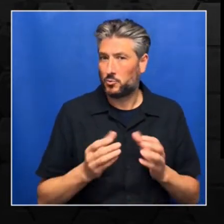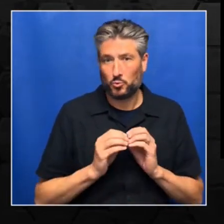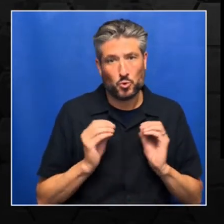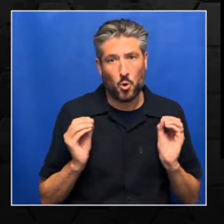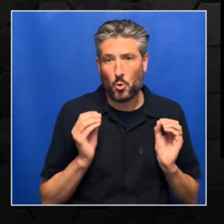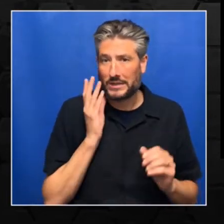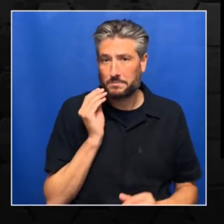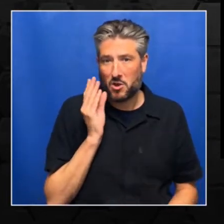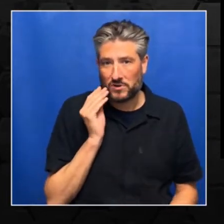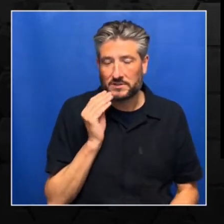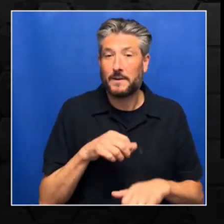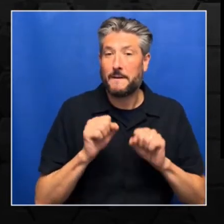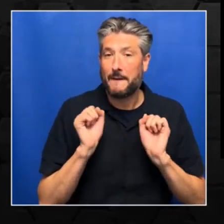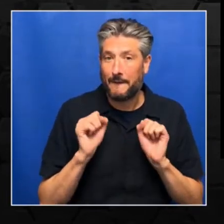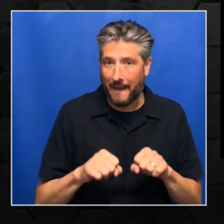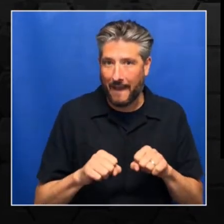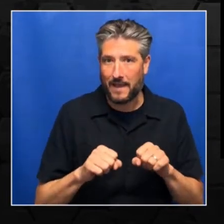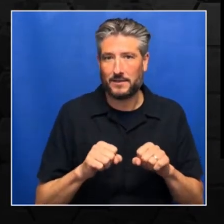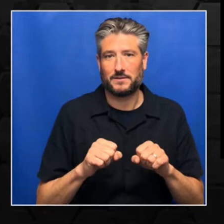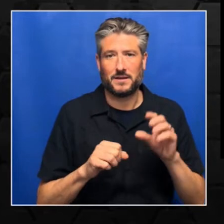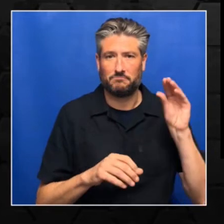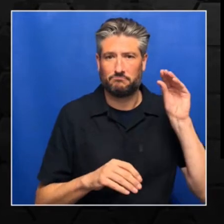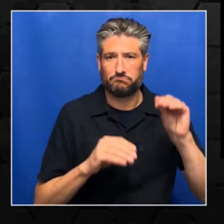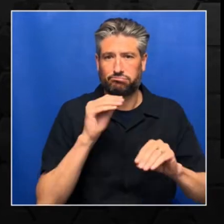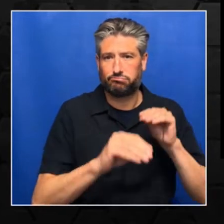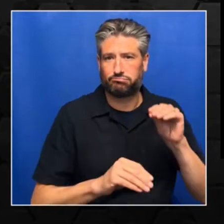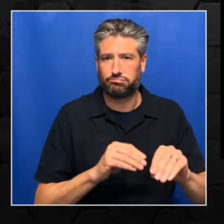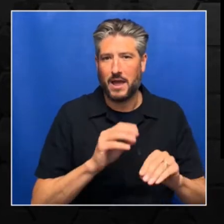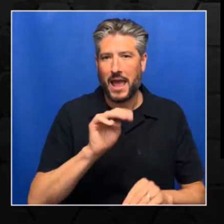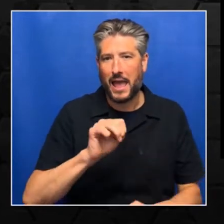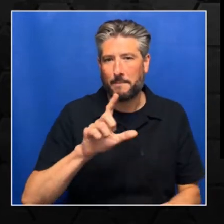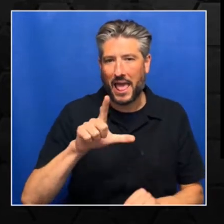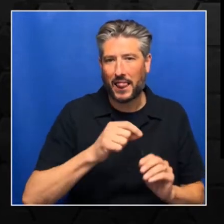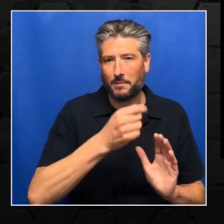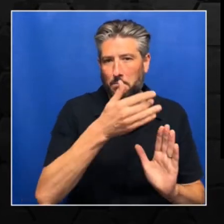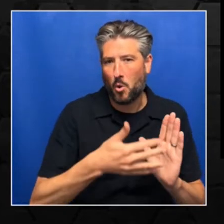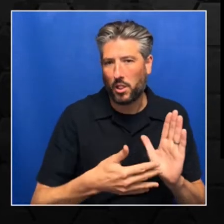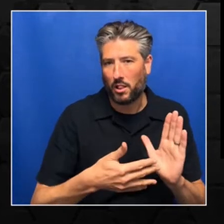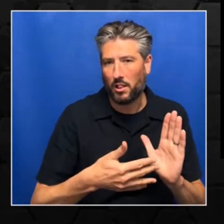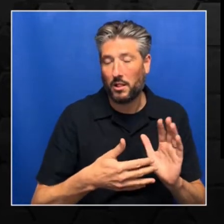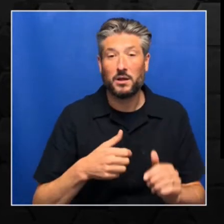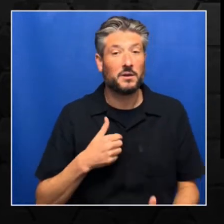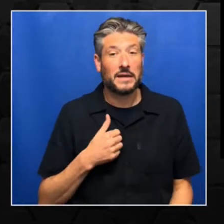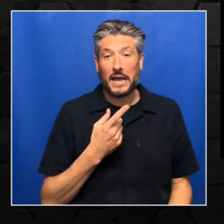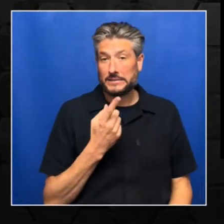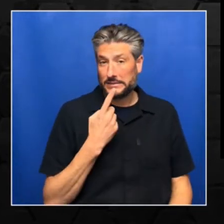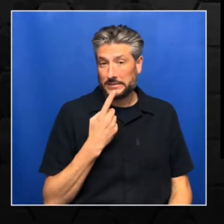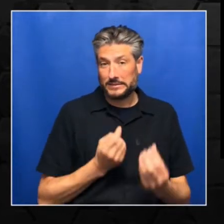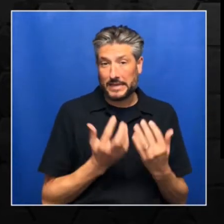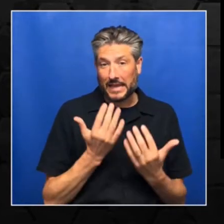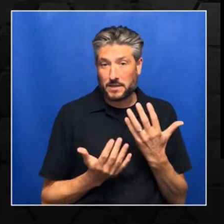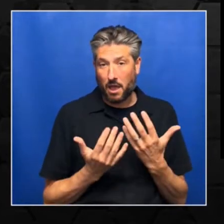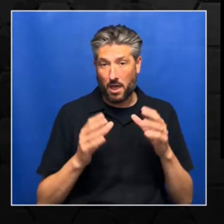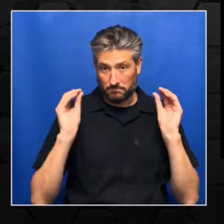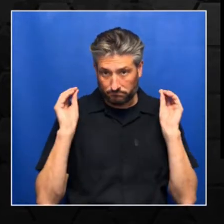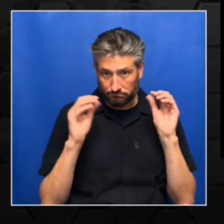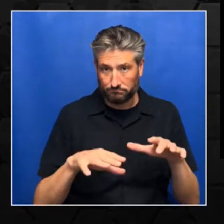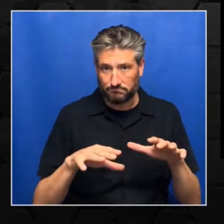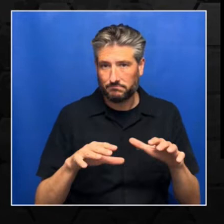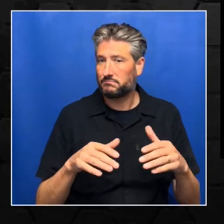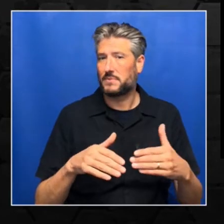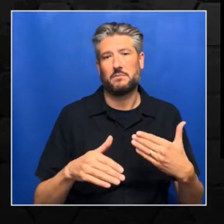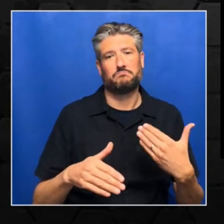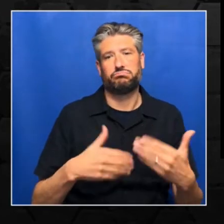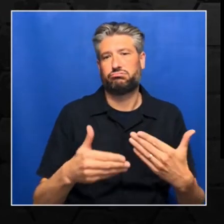learning models from data. So all you need is just your data, and Azure will take care of the rest for you. When can you use machine